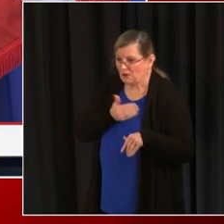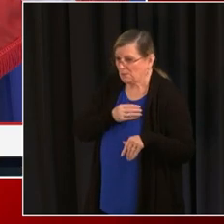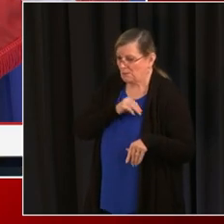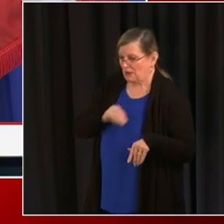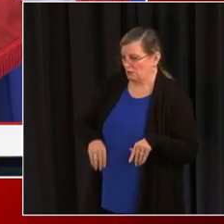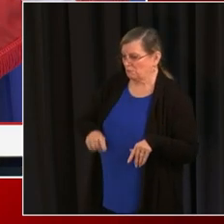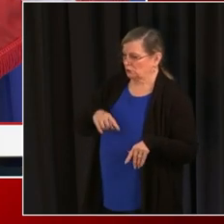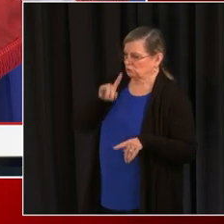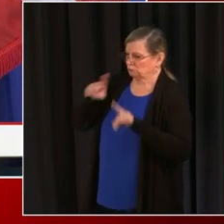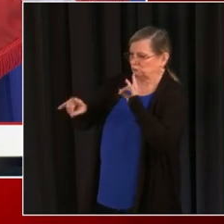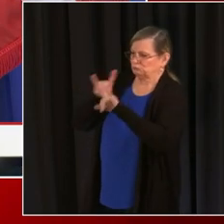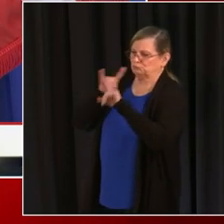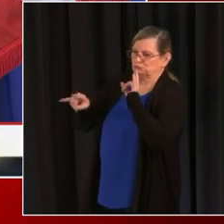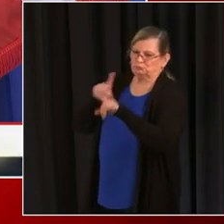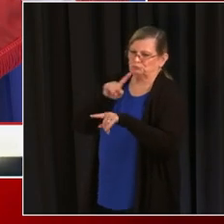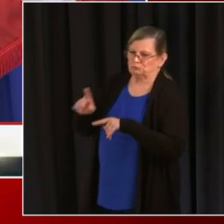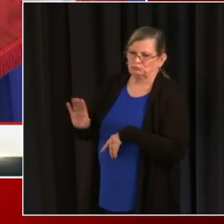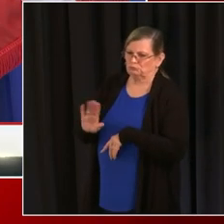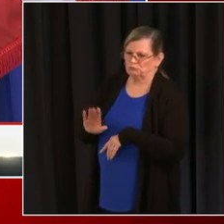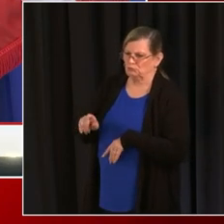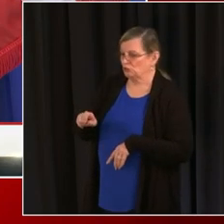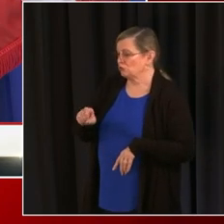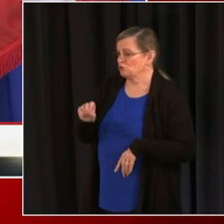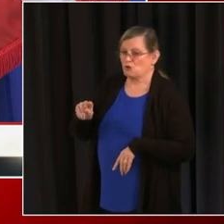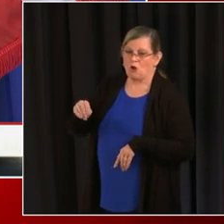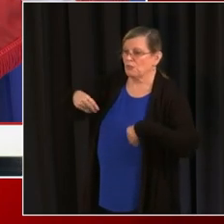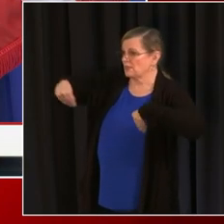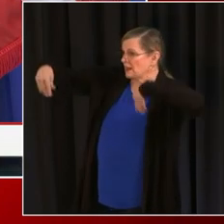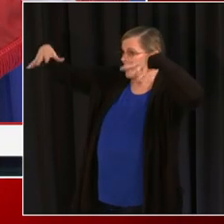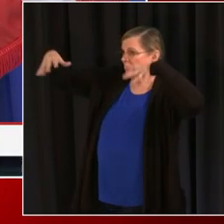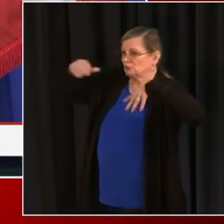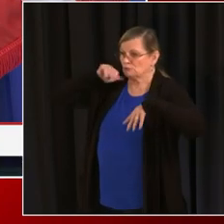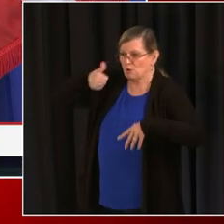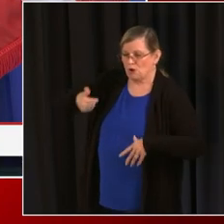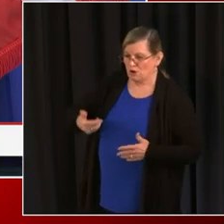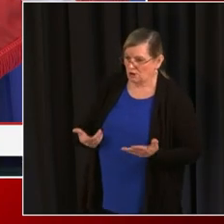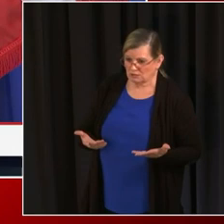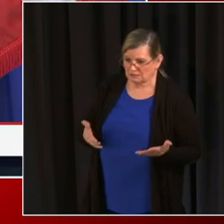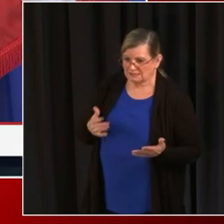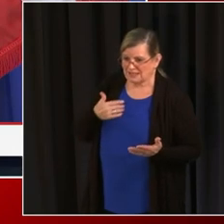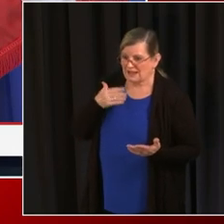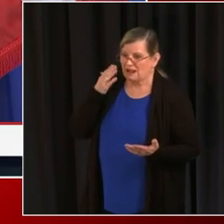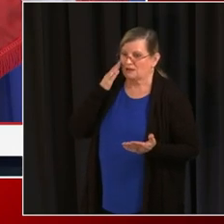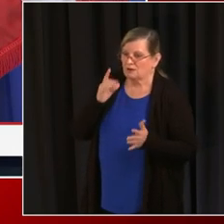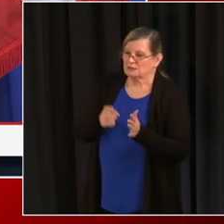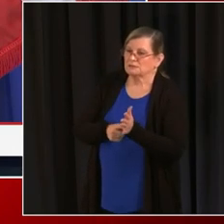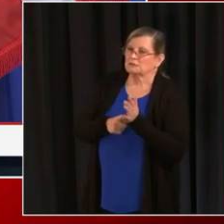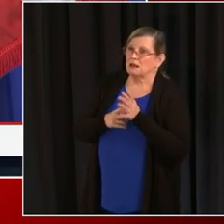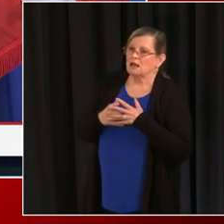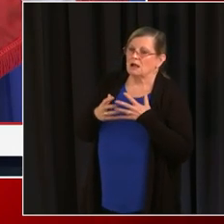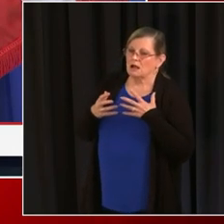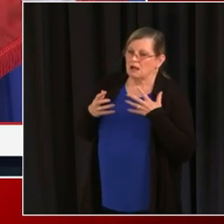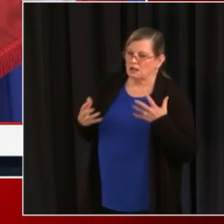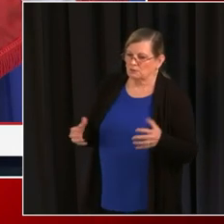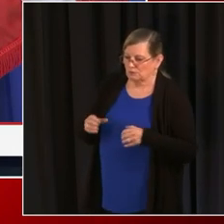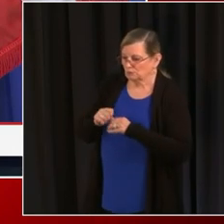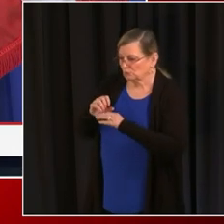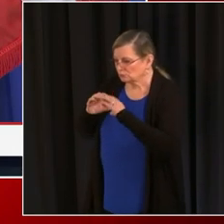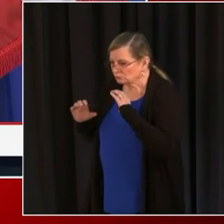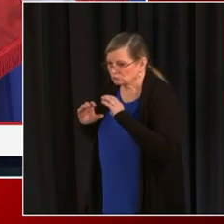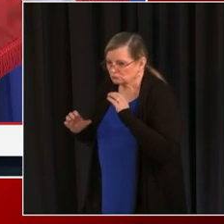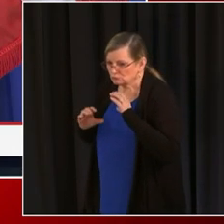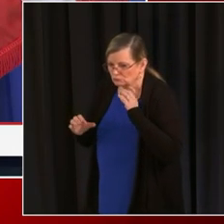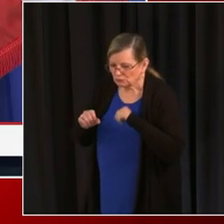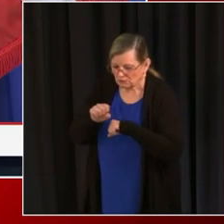order means that people are going to flip on the lights tomorrow. In fact, I know that it takes a lot of work to communicate with